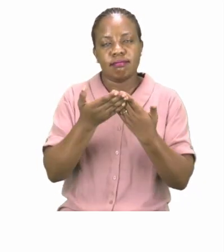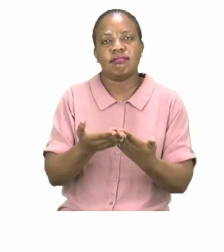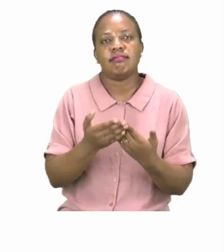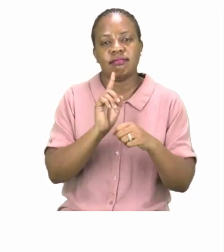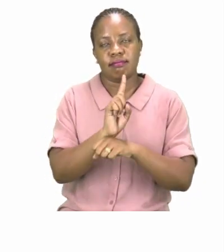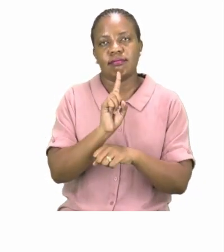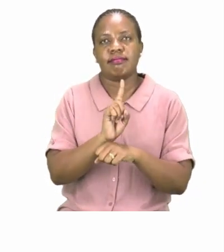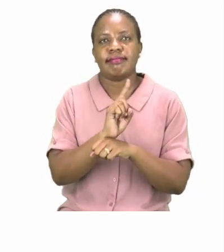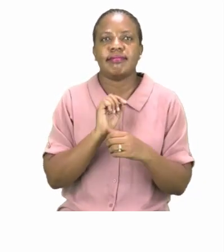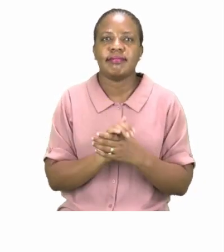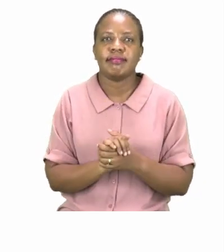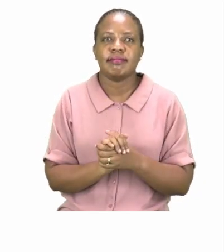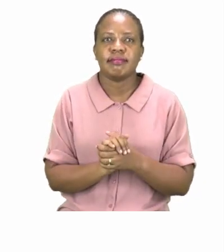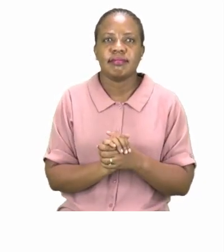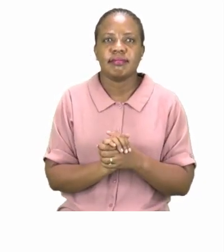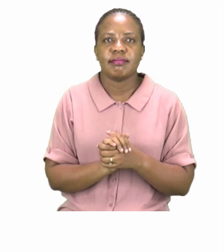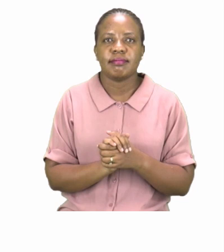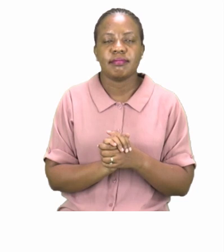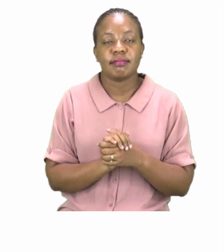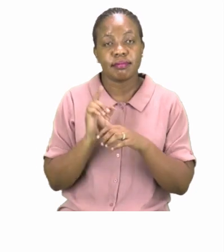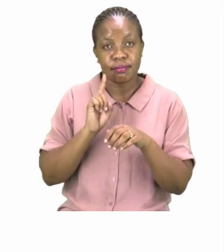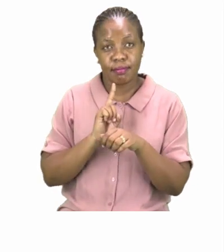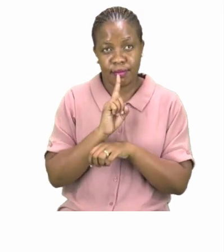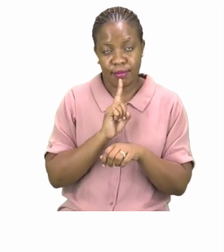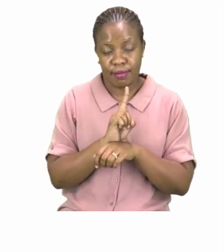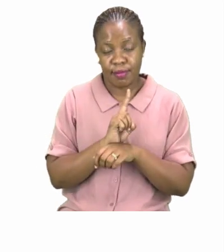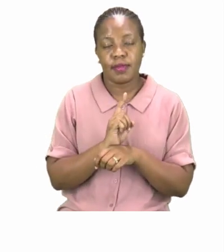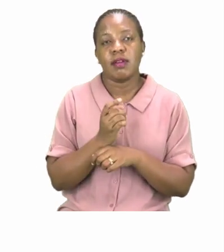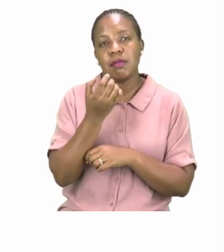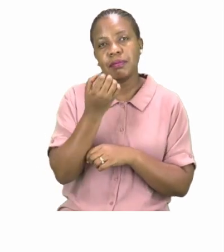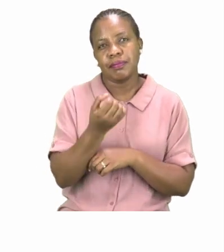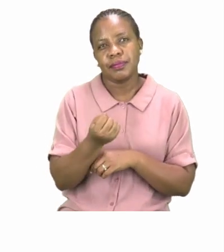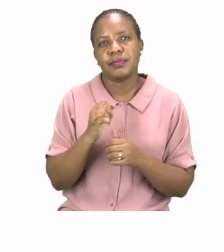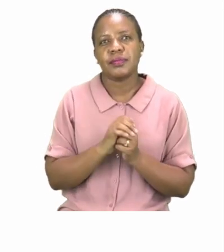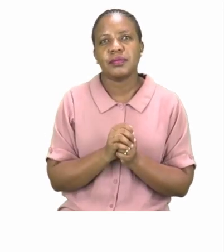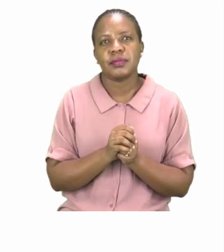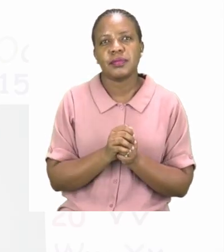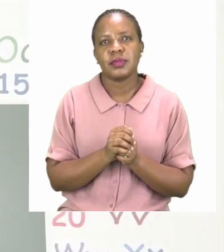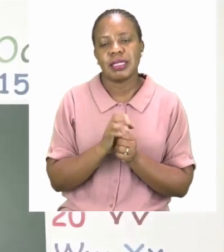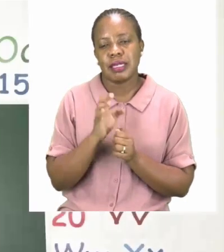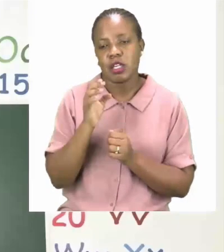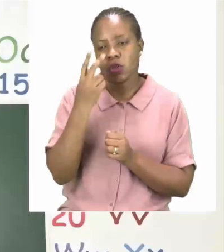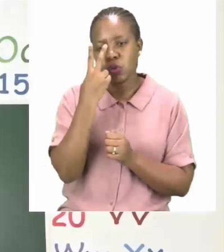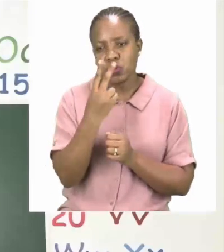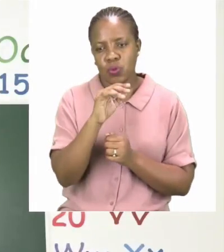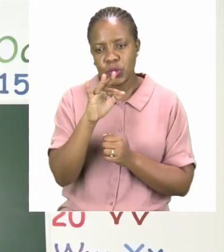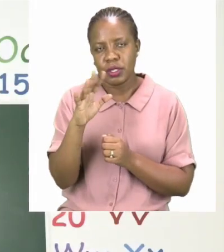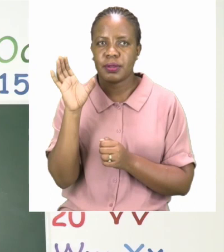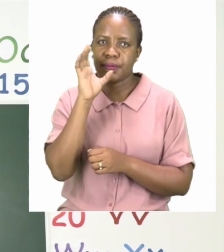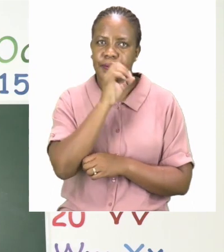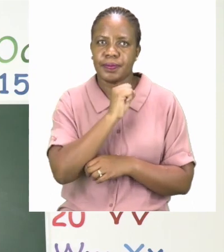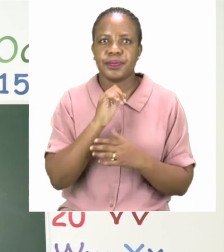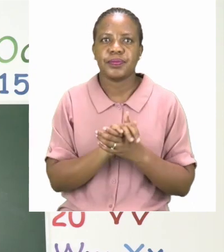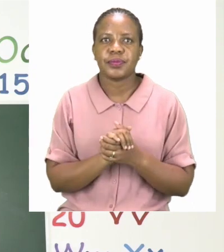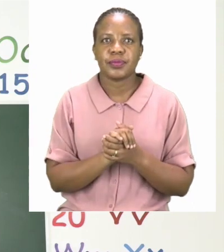you. So the first word that we have there is missing two letters. The